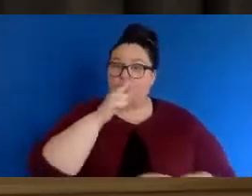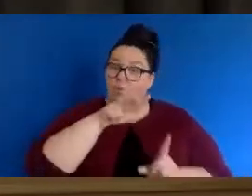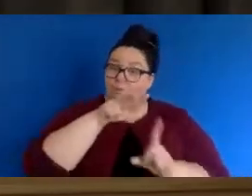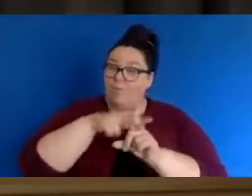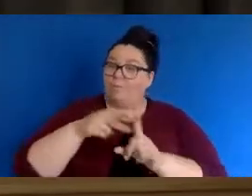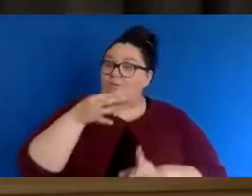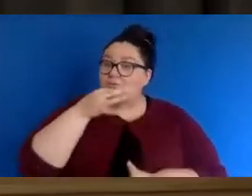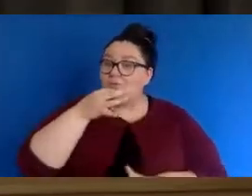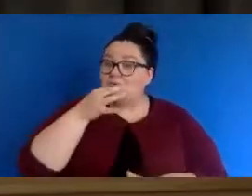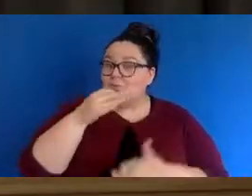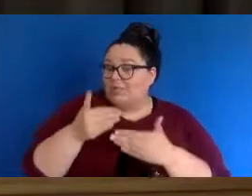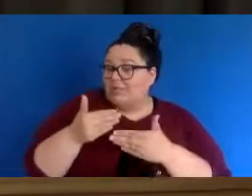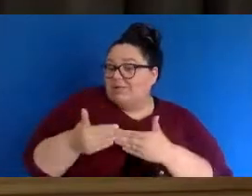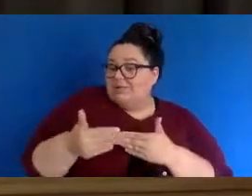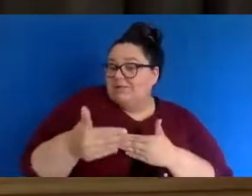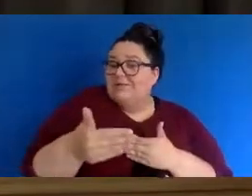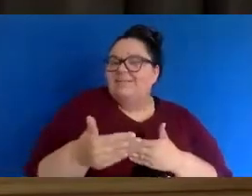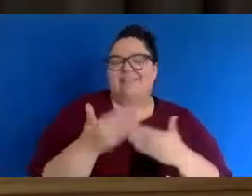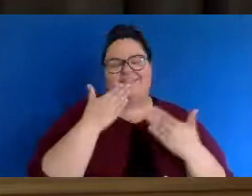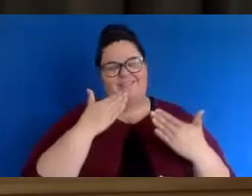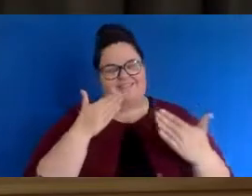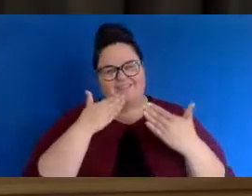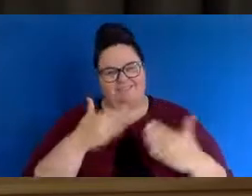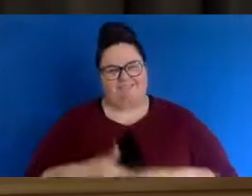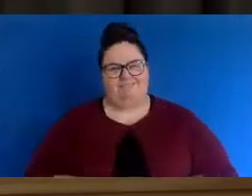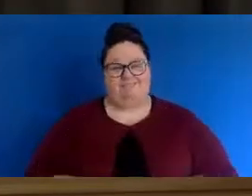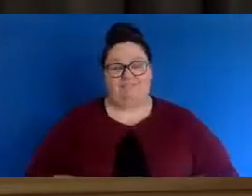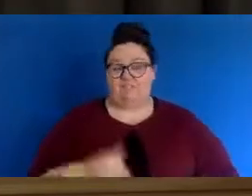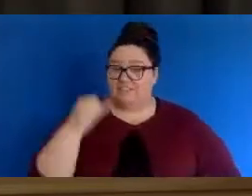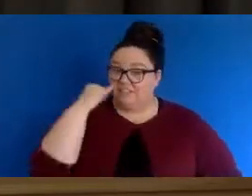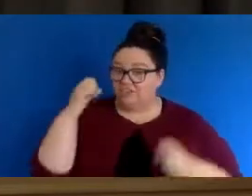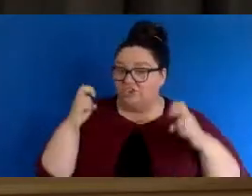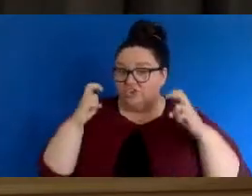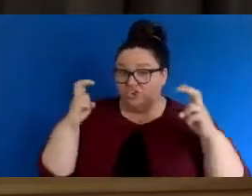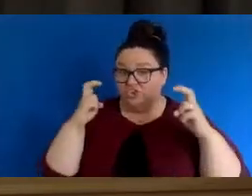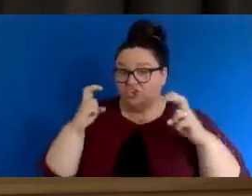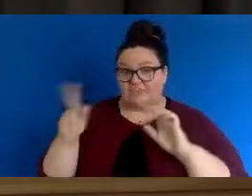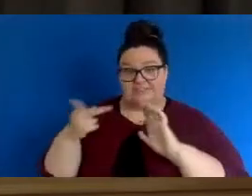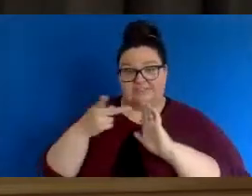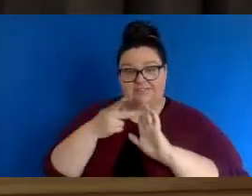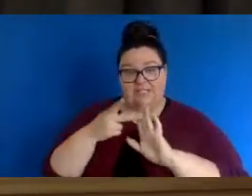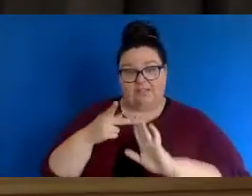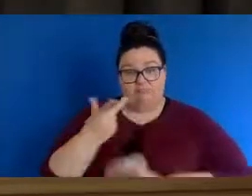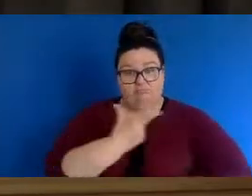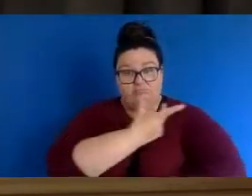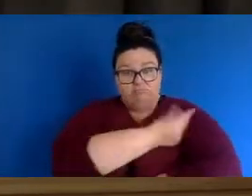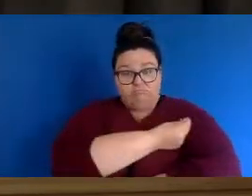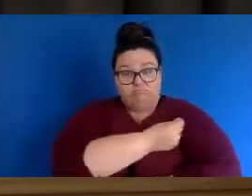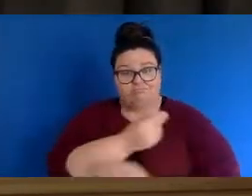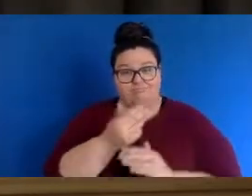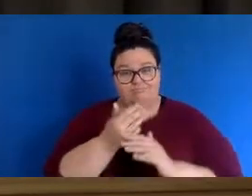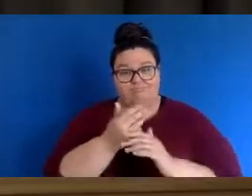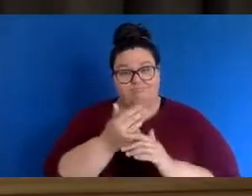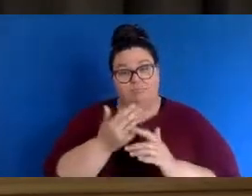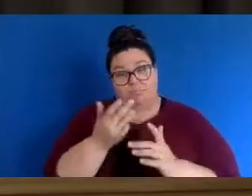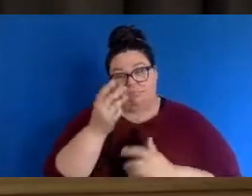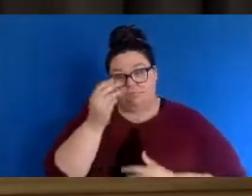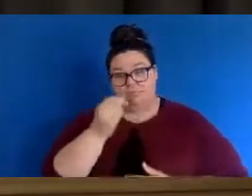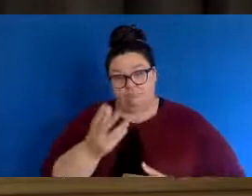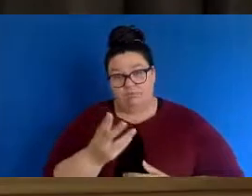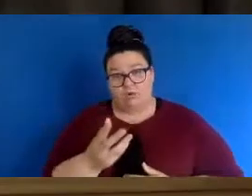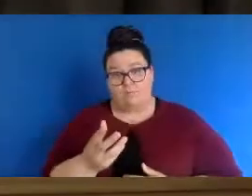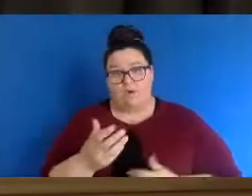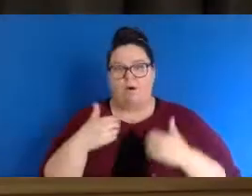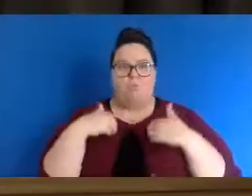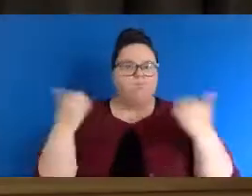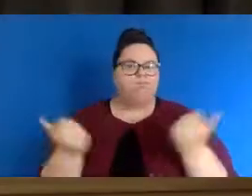up in the days and weeks ahead. If you haven't had the chance to book your second dose appointment yet, I can tell you that we have lots